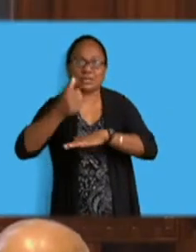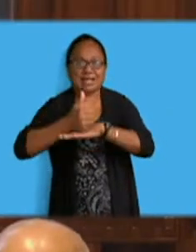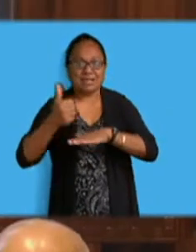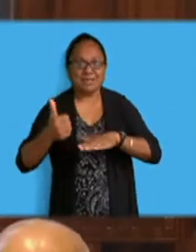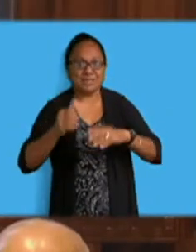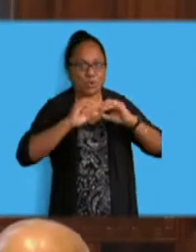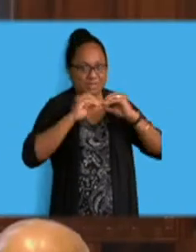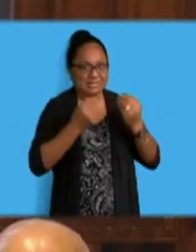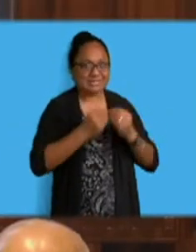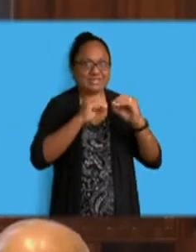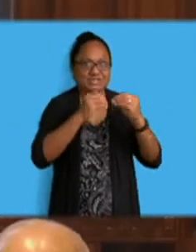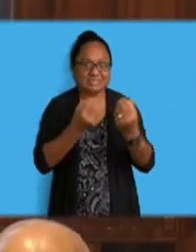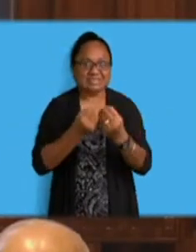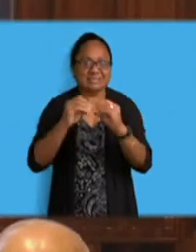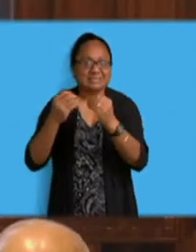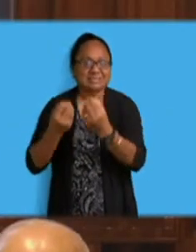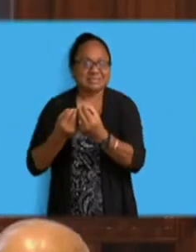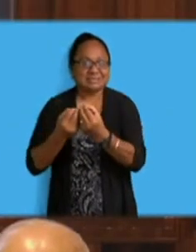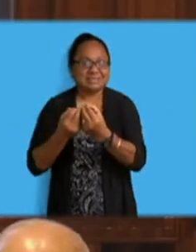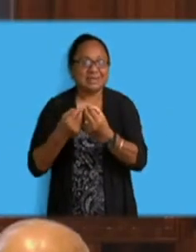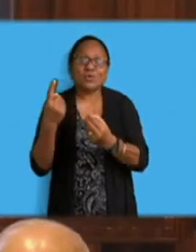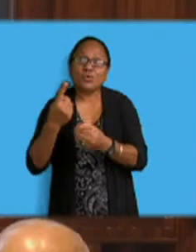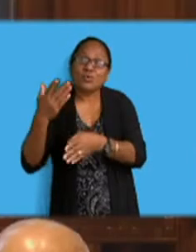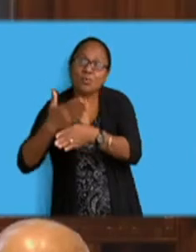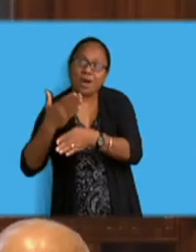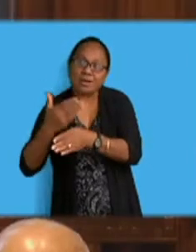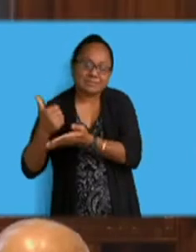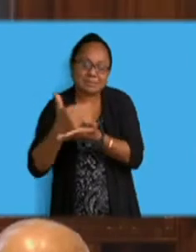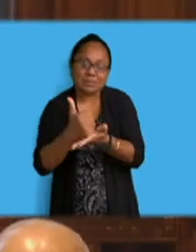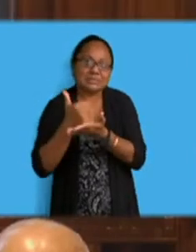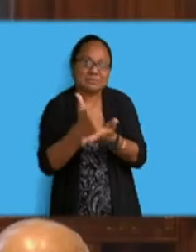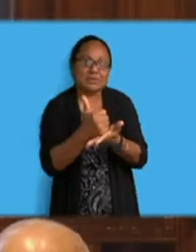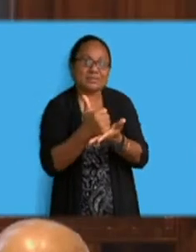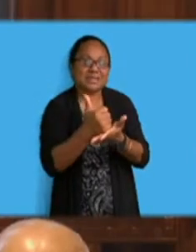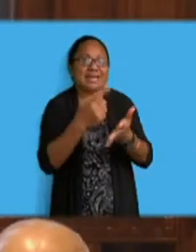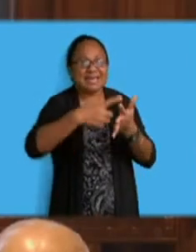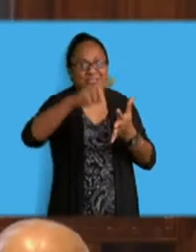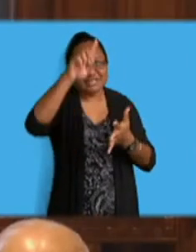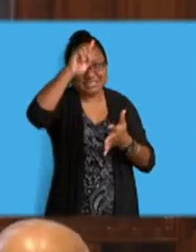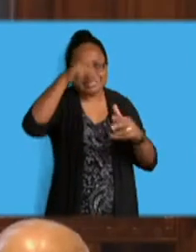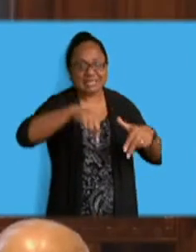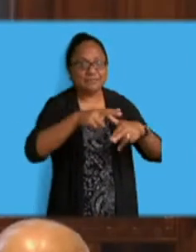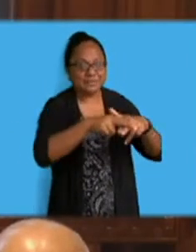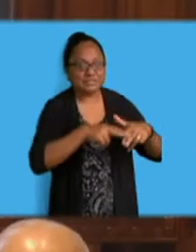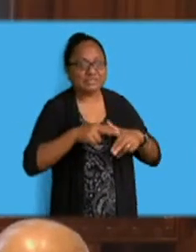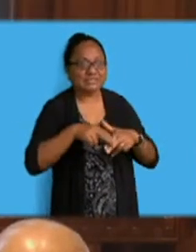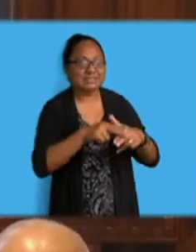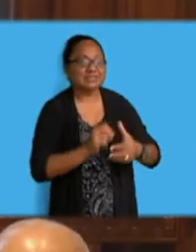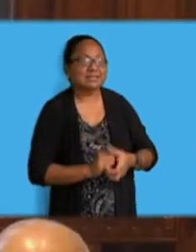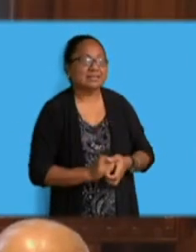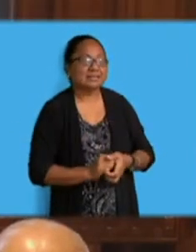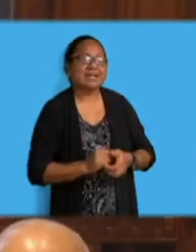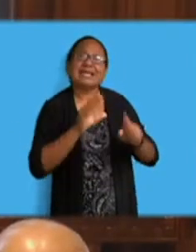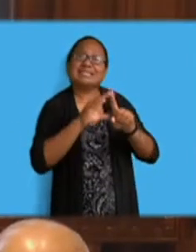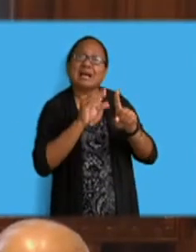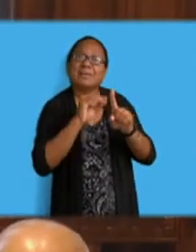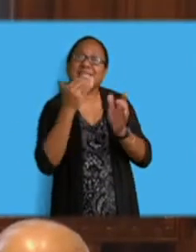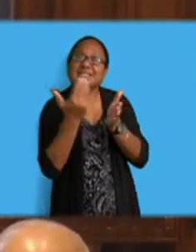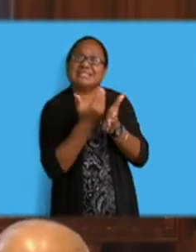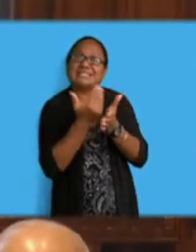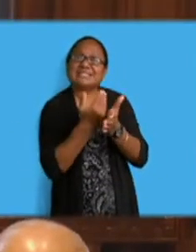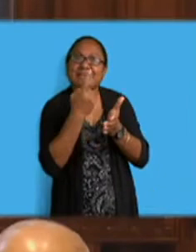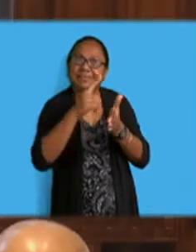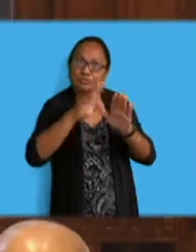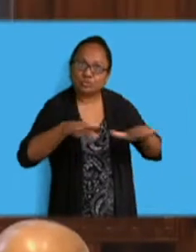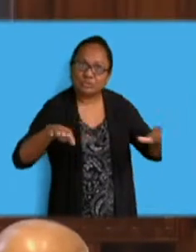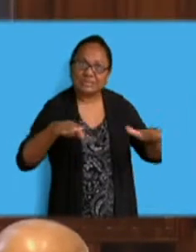have been operating from the sidelines supporting Ministry of Education's broad approach, such as Save the Children, etc.